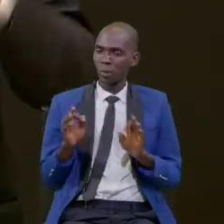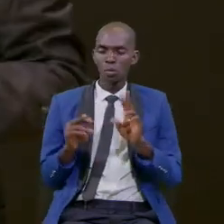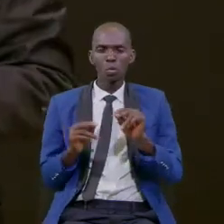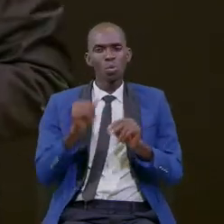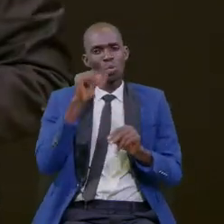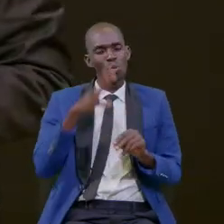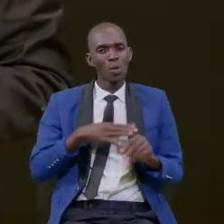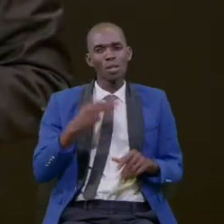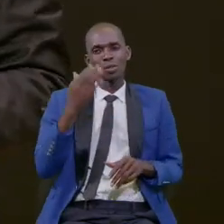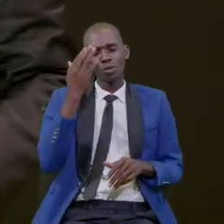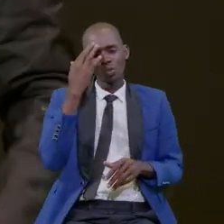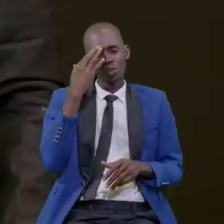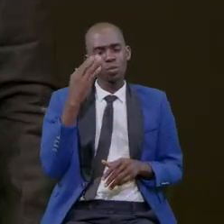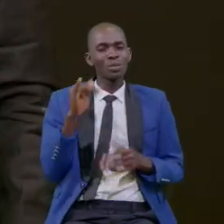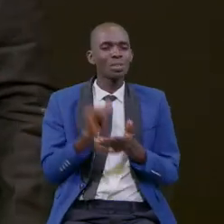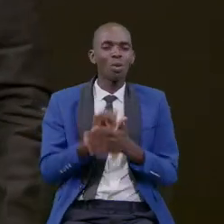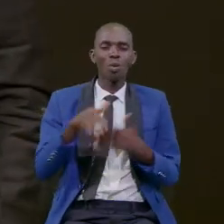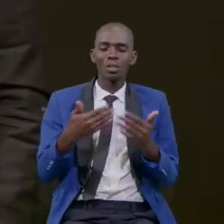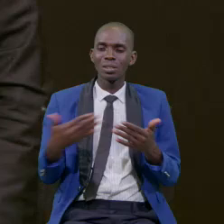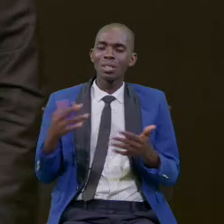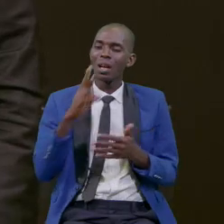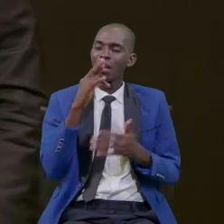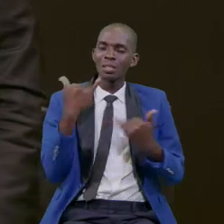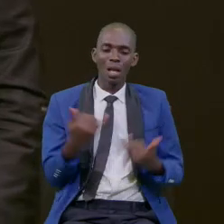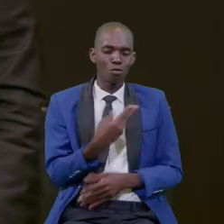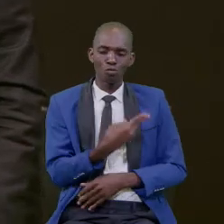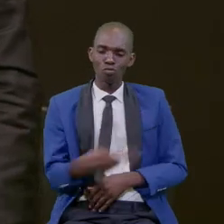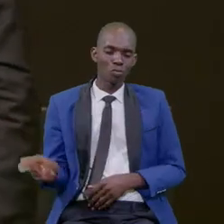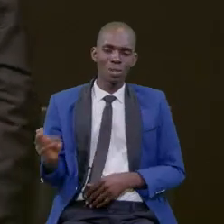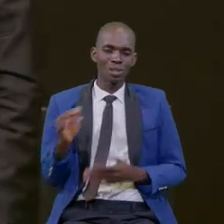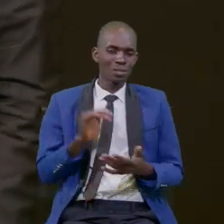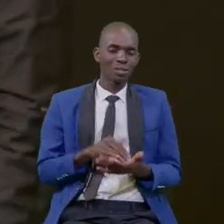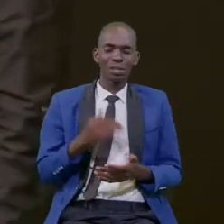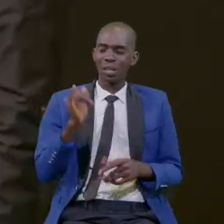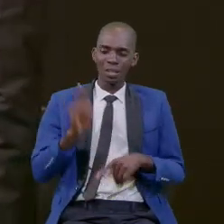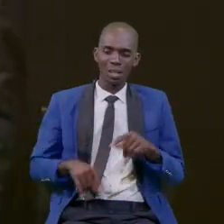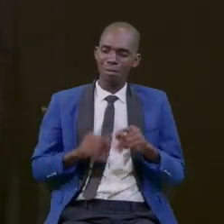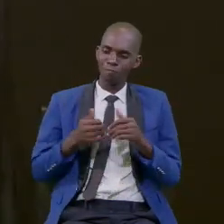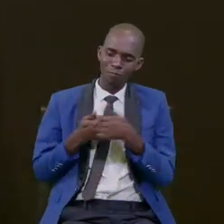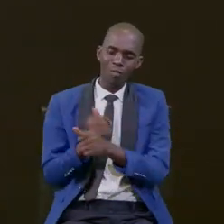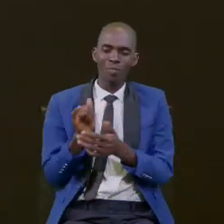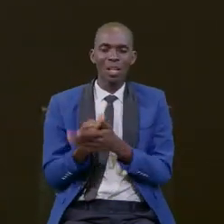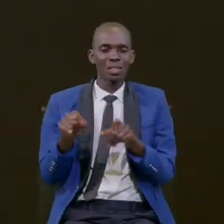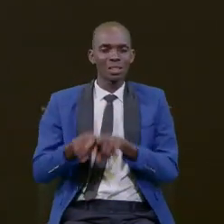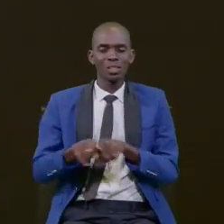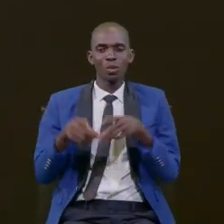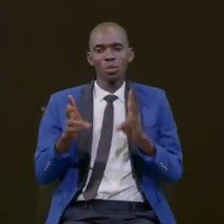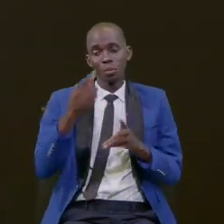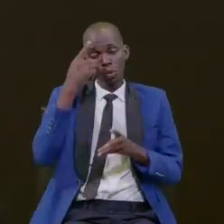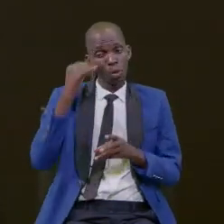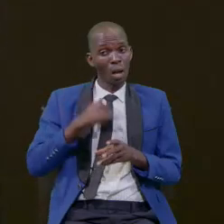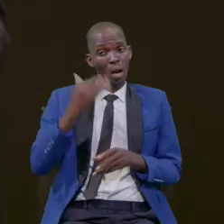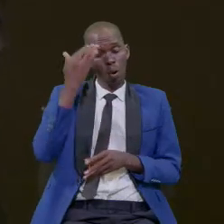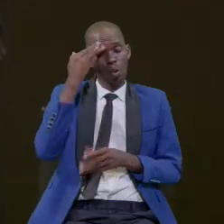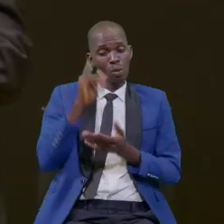that's useless now. I can't go that direction anymore because destruction is coming.